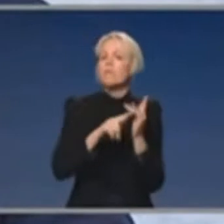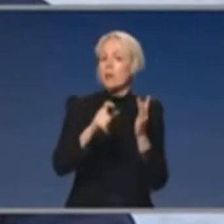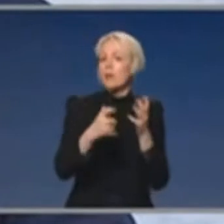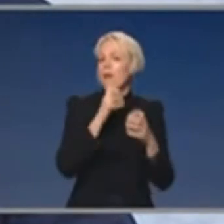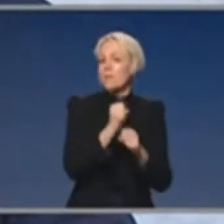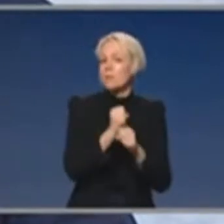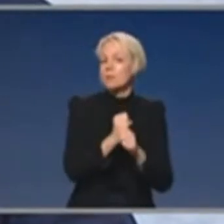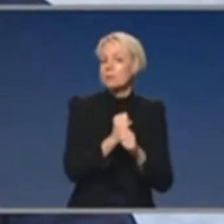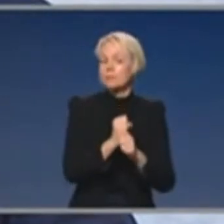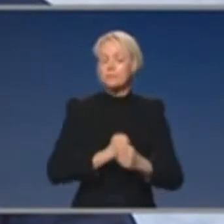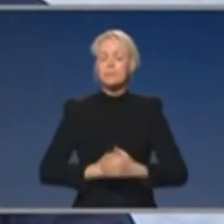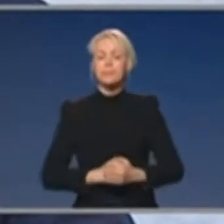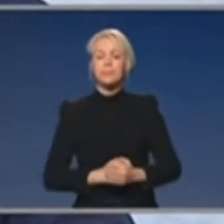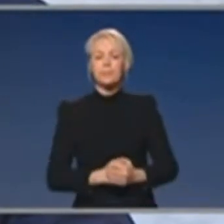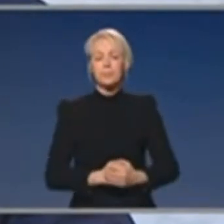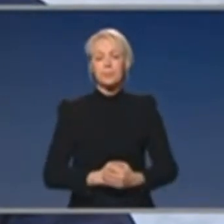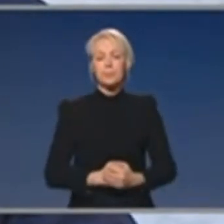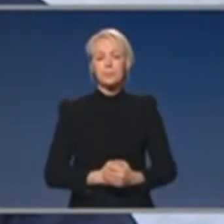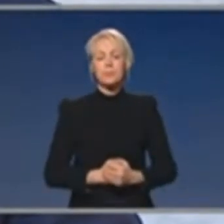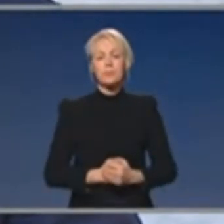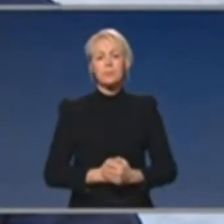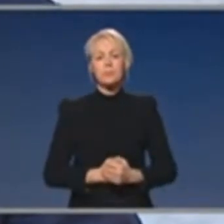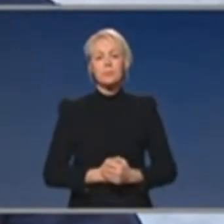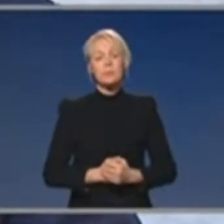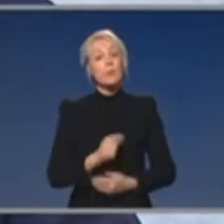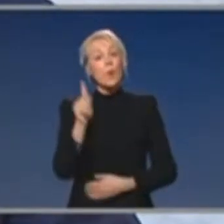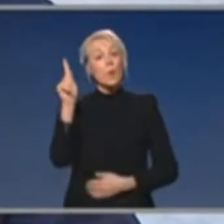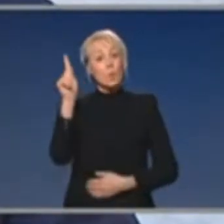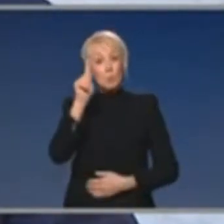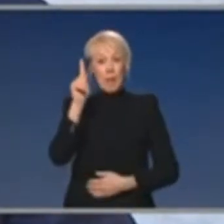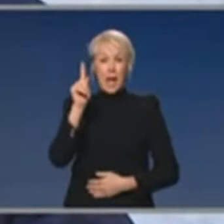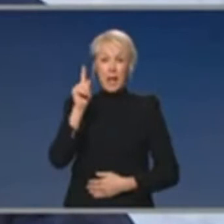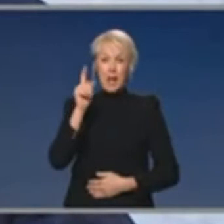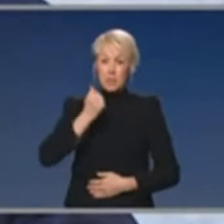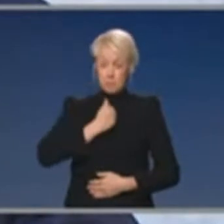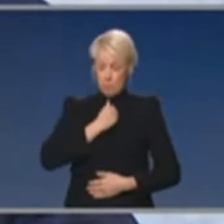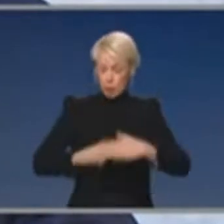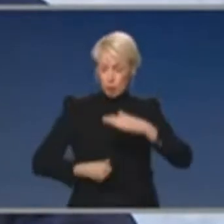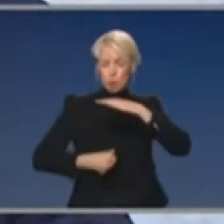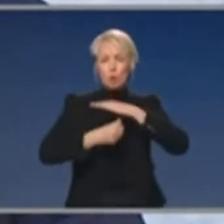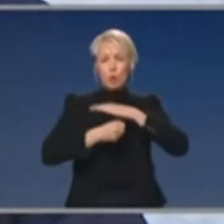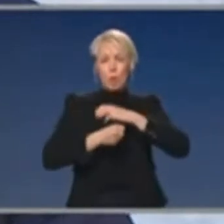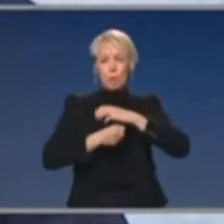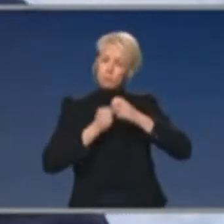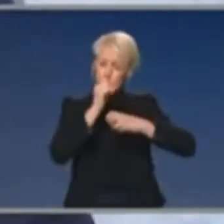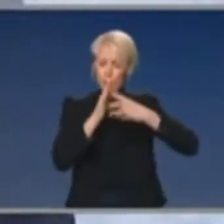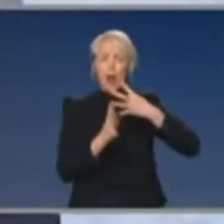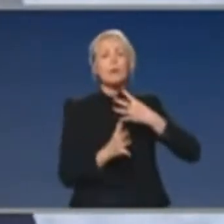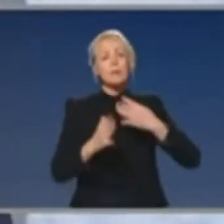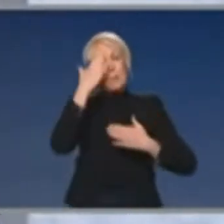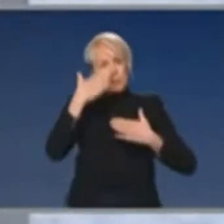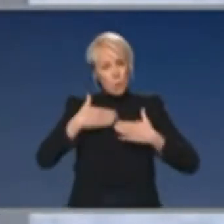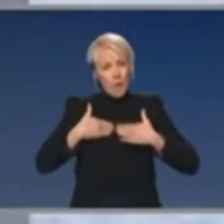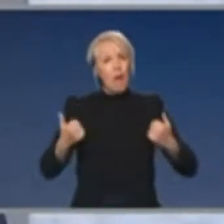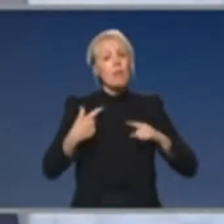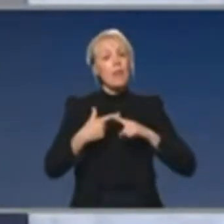But today, mental health and suicide prevention is one of my government's highest priorities. For Victorians, these last few weeks have